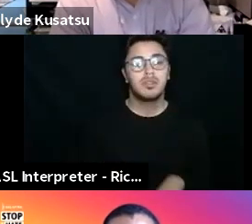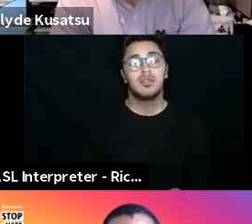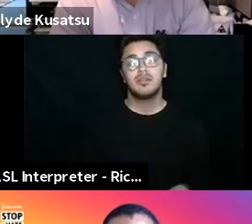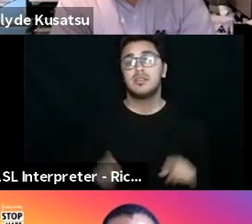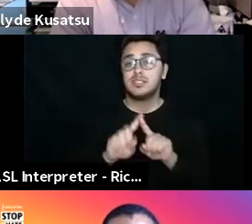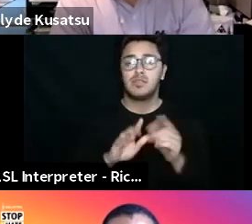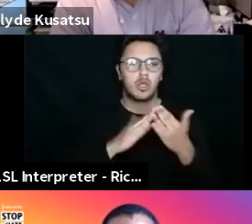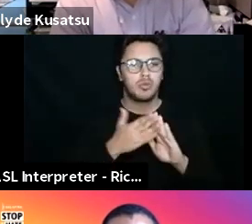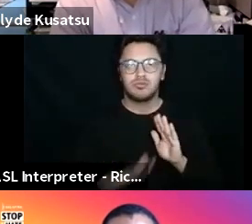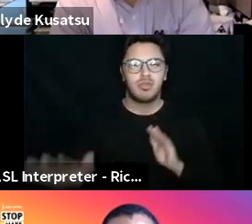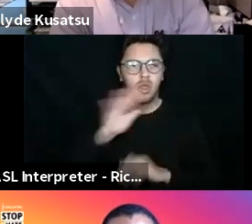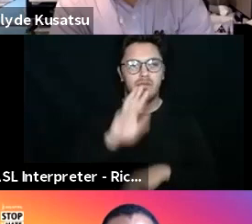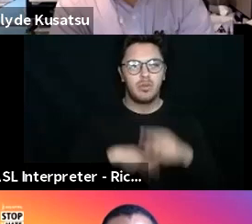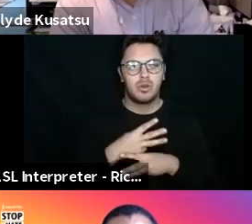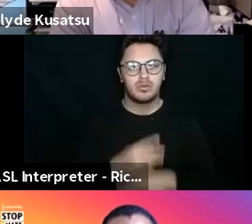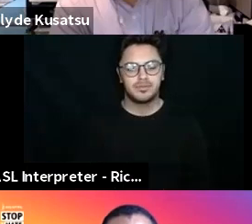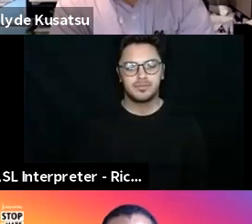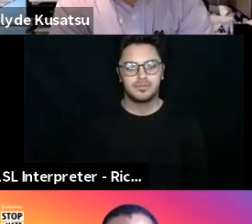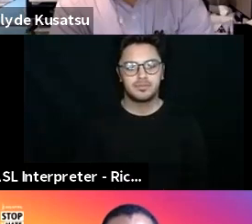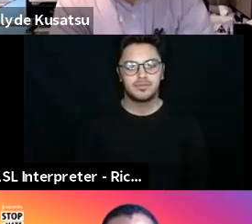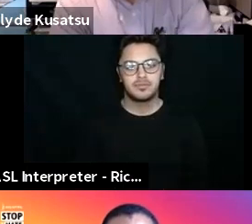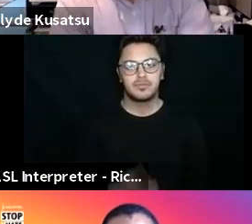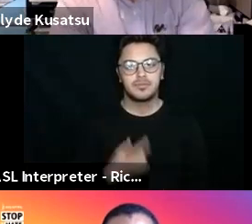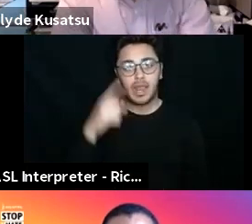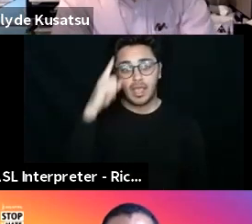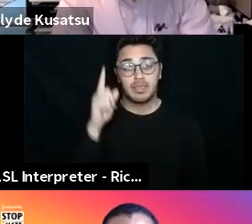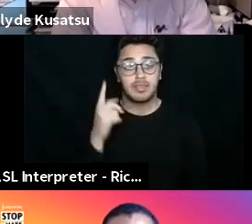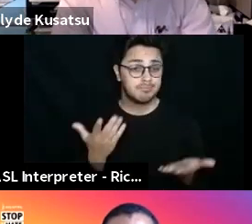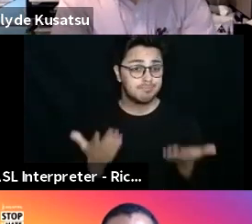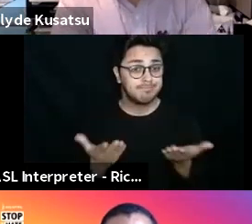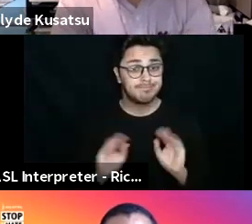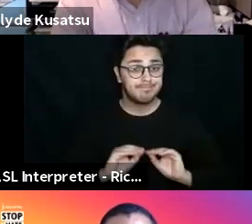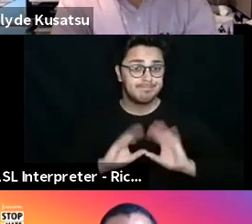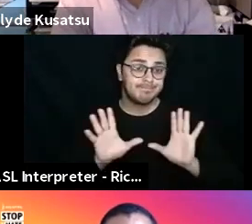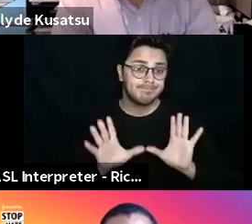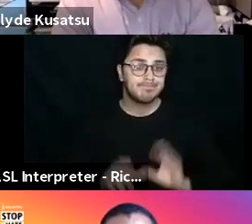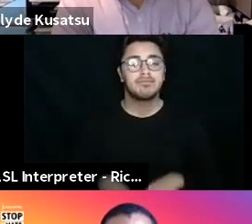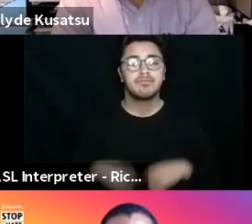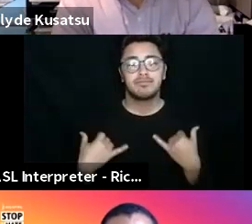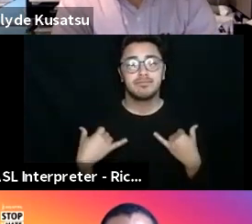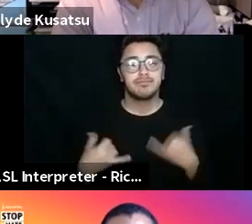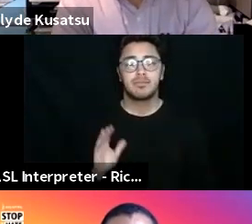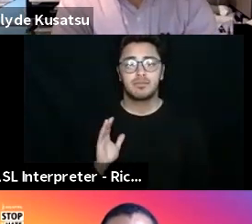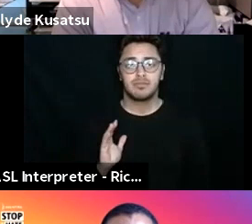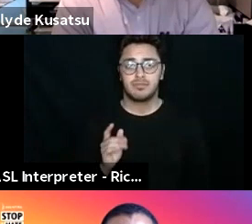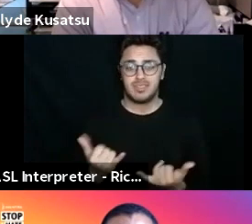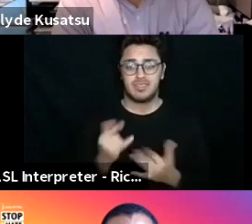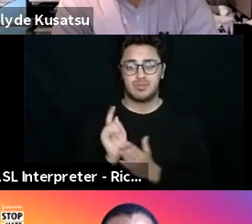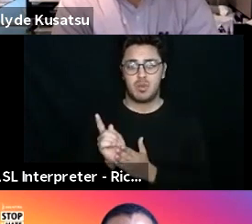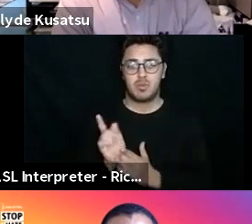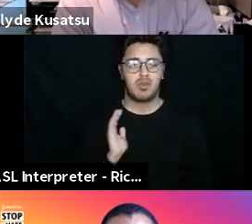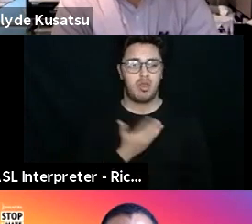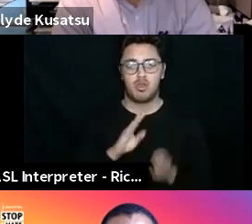wide across the globe. I think it's perhaps obvious that at this moment, our community has been